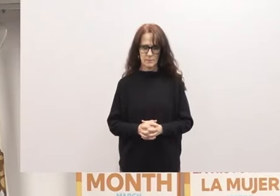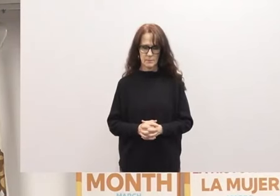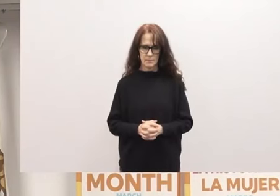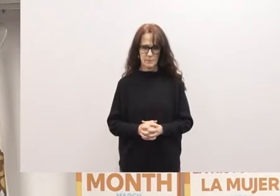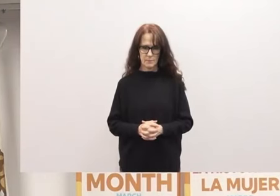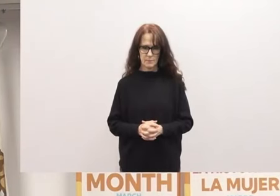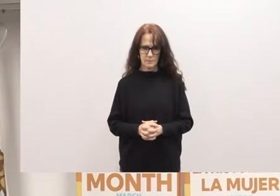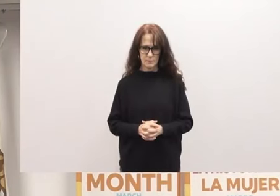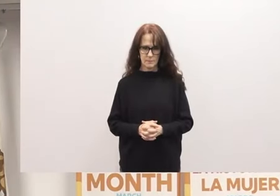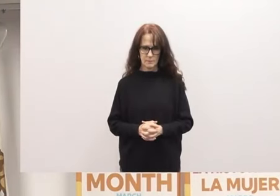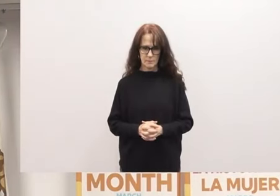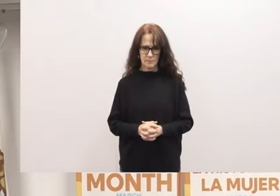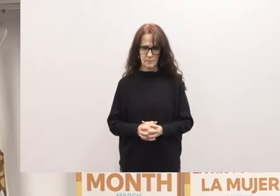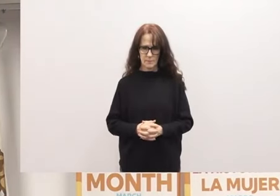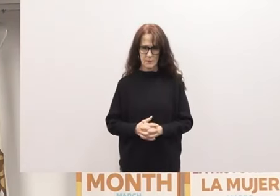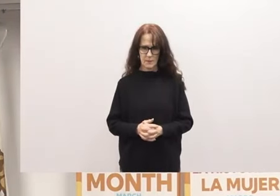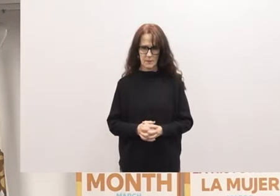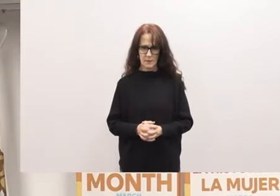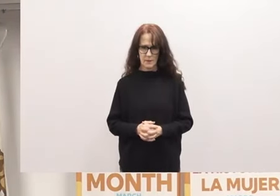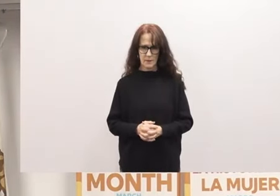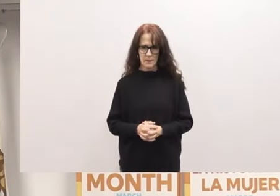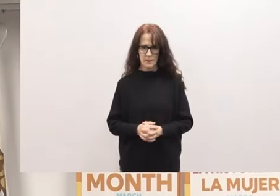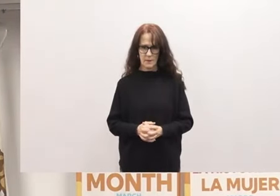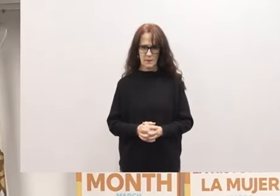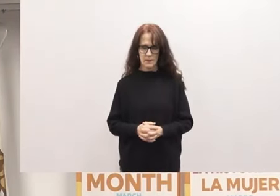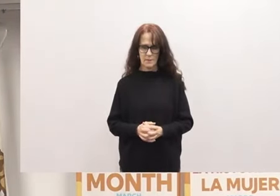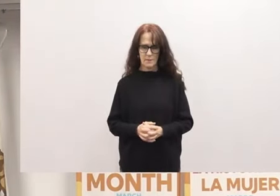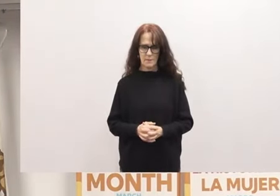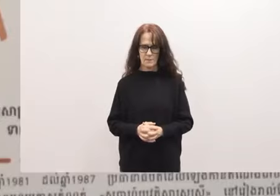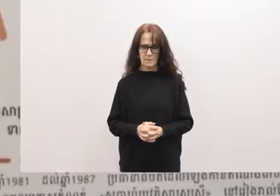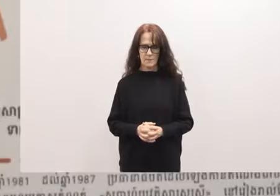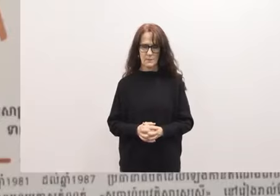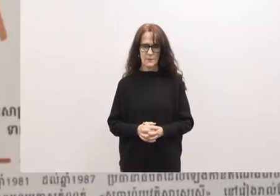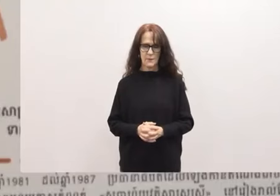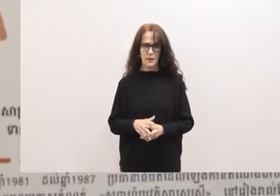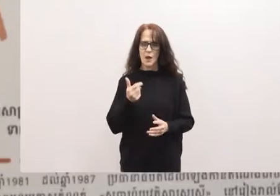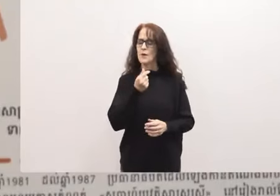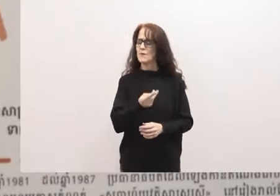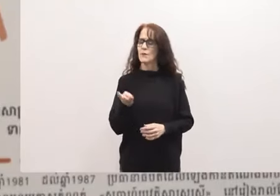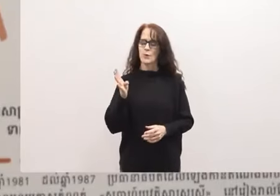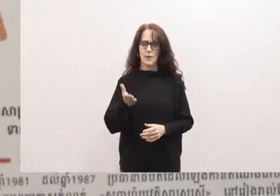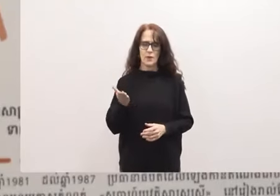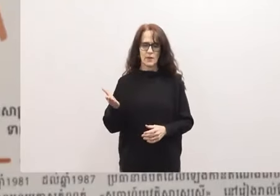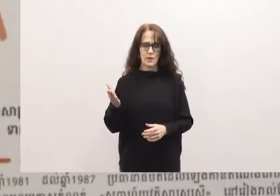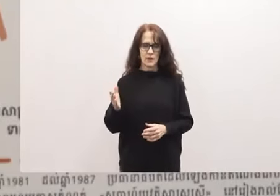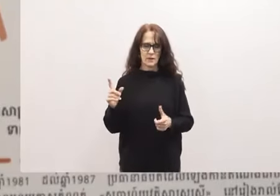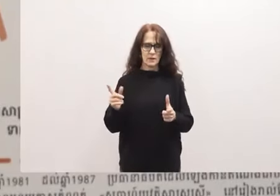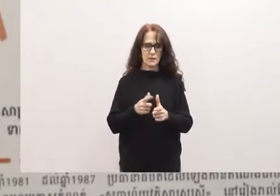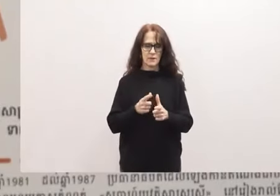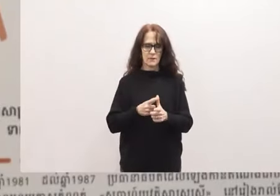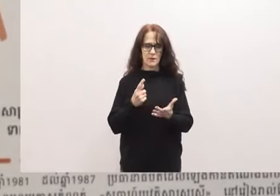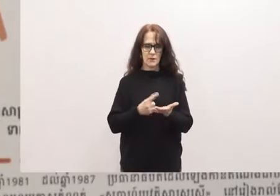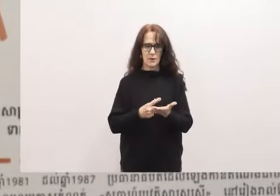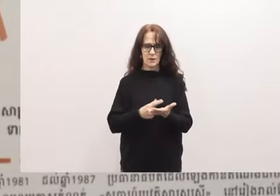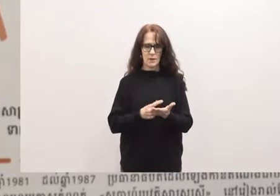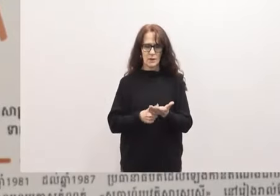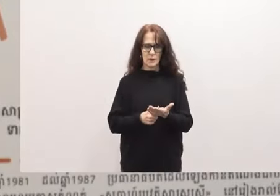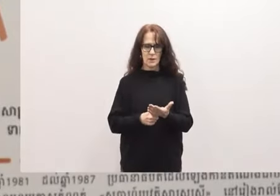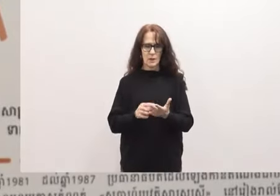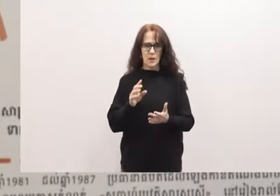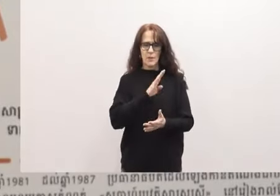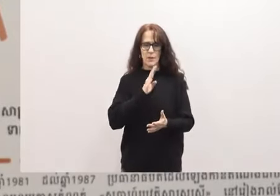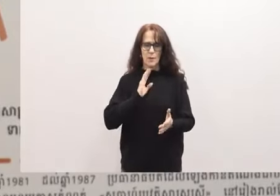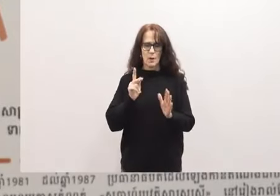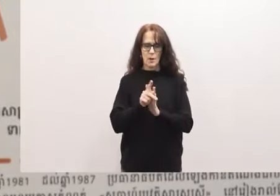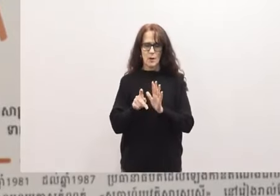I think it's quiet now. Thank you. Okay, so just a couple of things. The first thing we discussed was the board policy